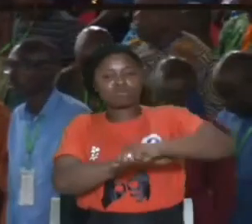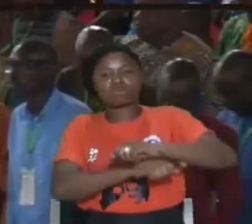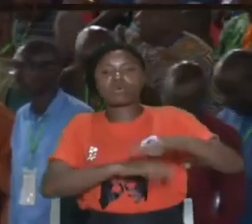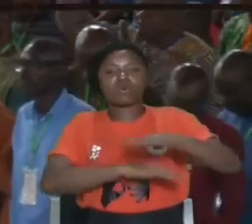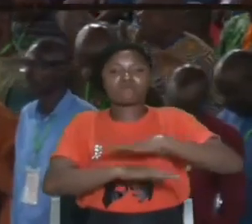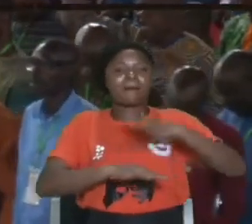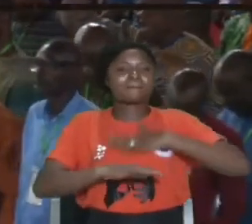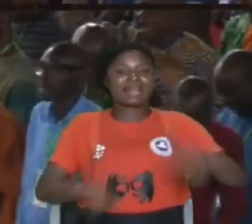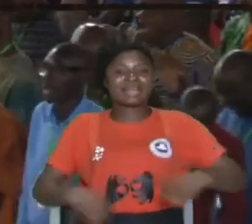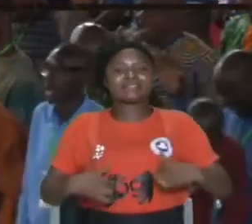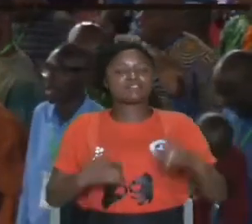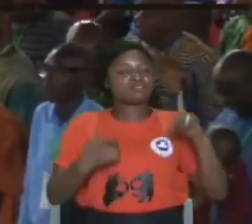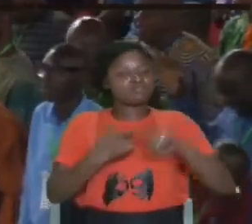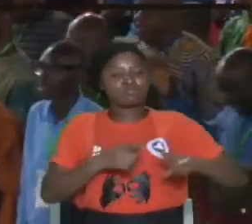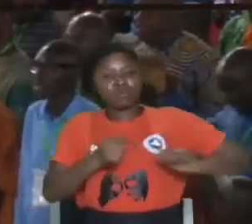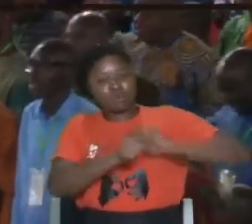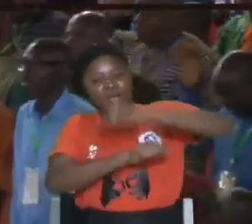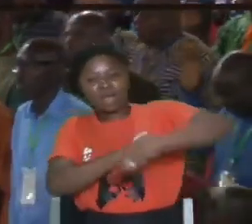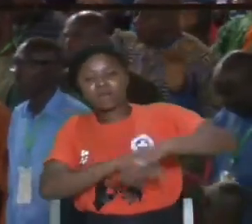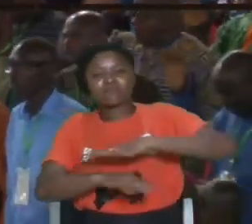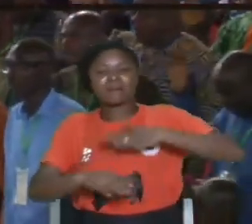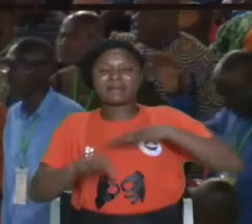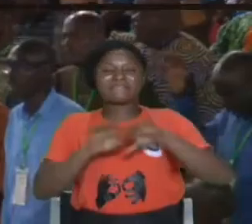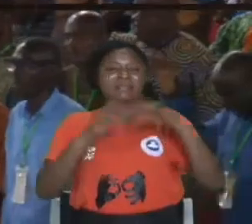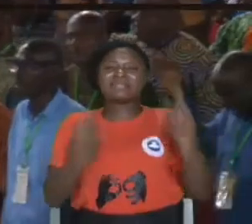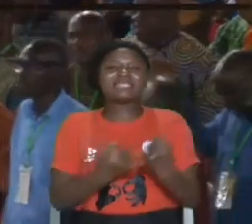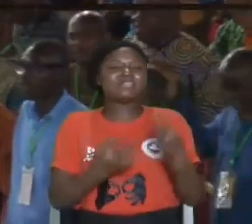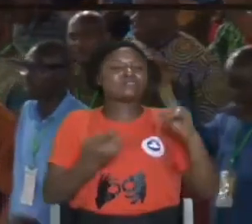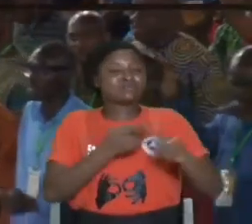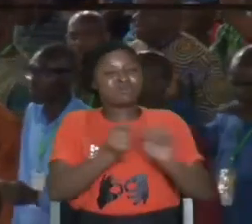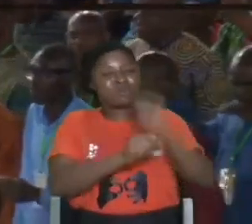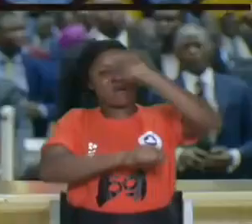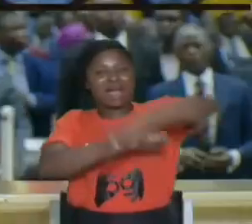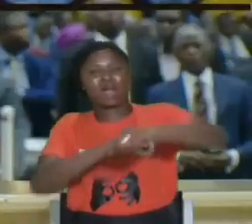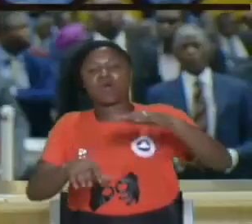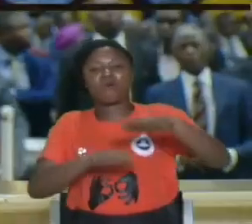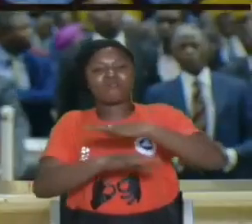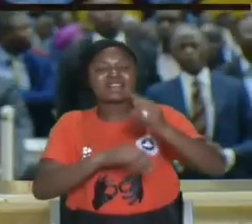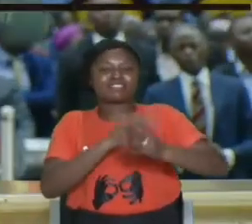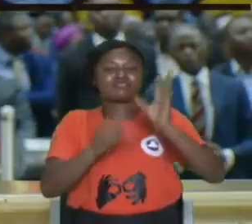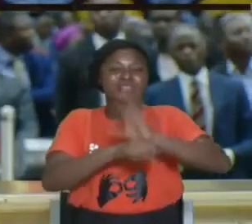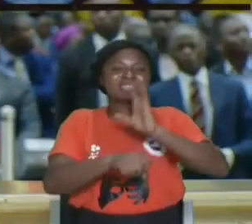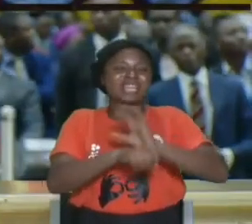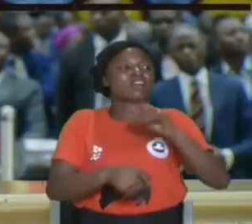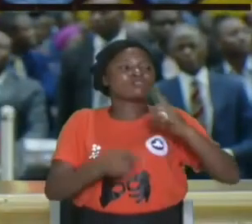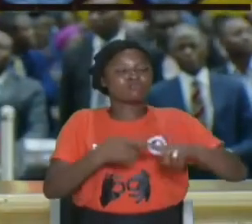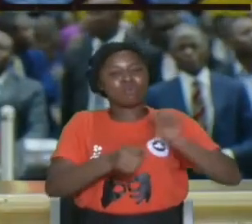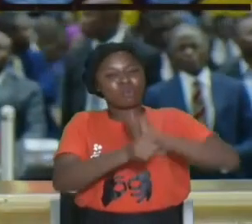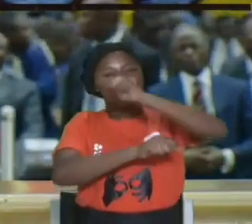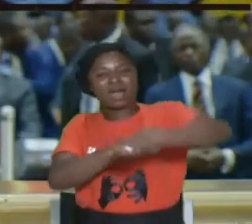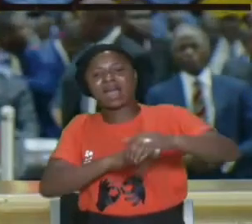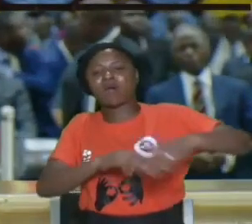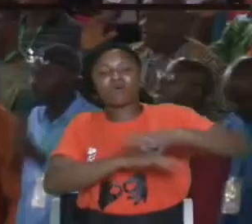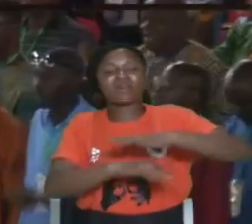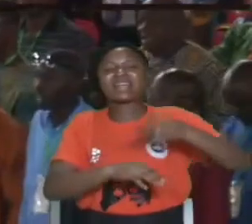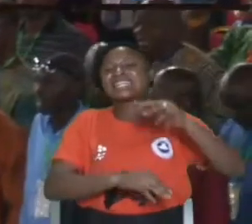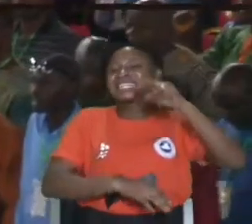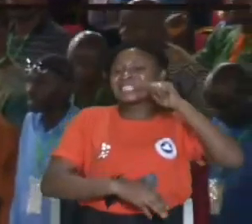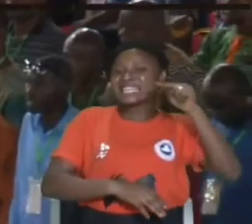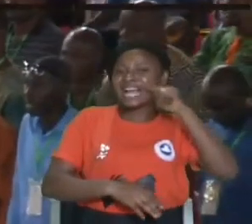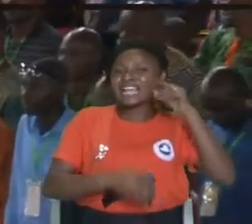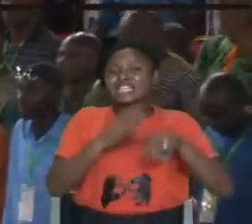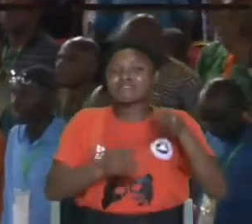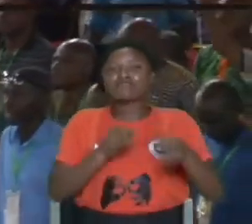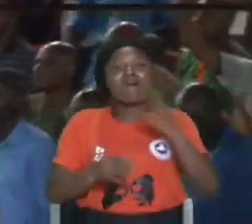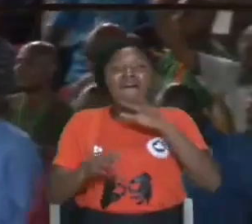life, to prevail over my family, to prevail over the church, to prevail over Nigeria. If you are